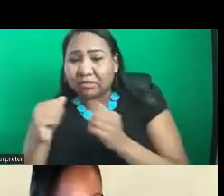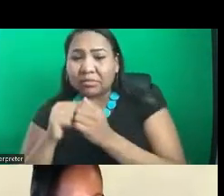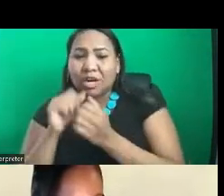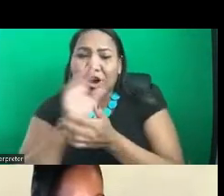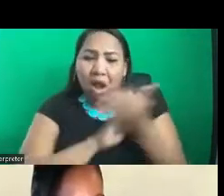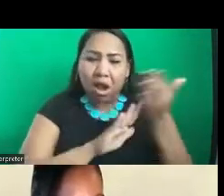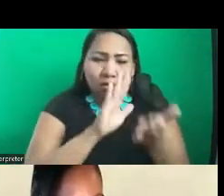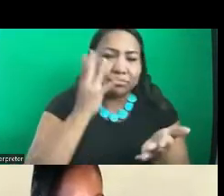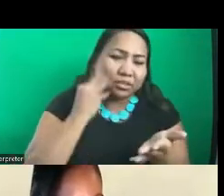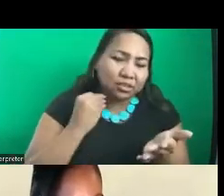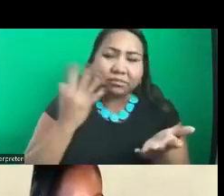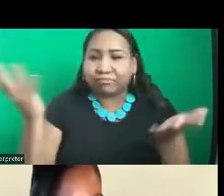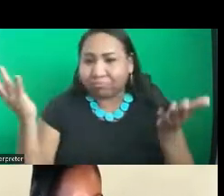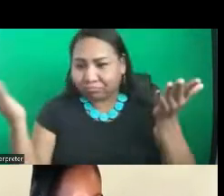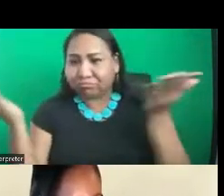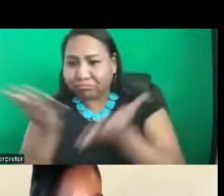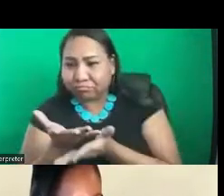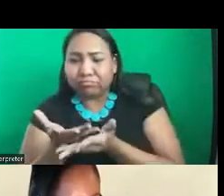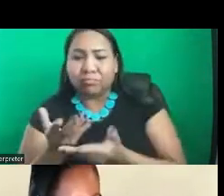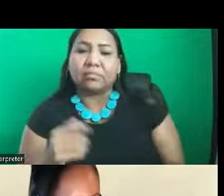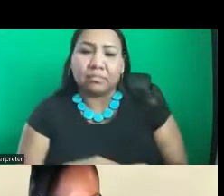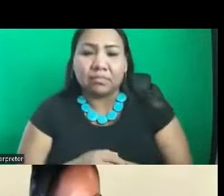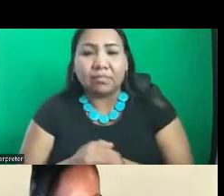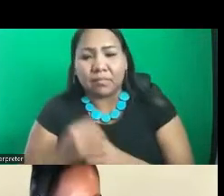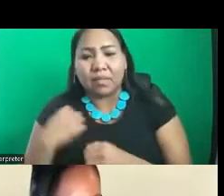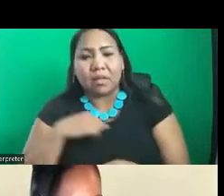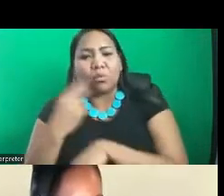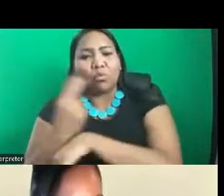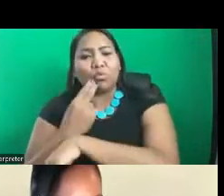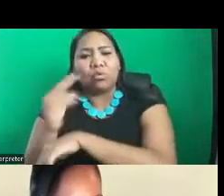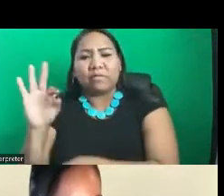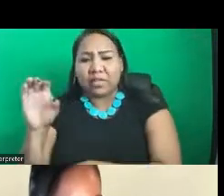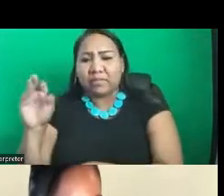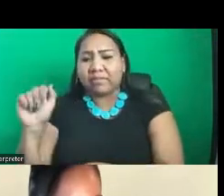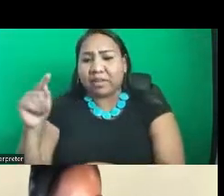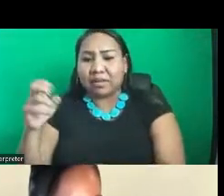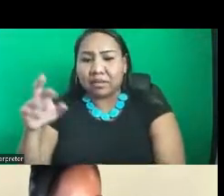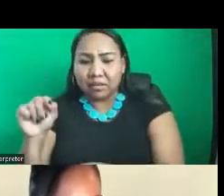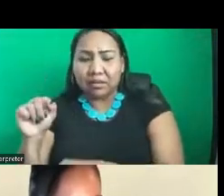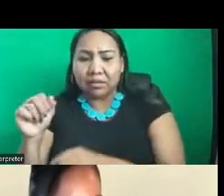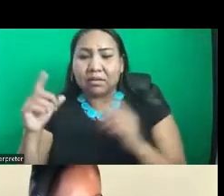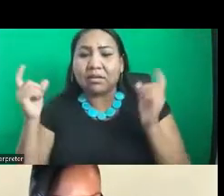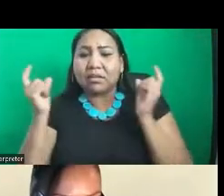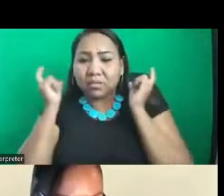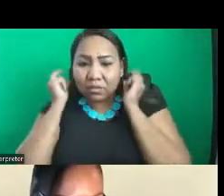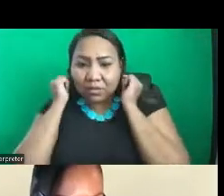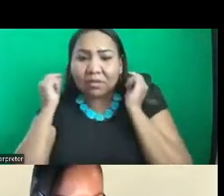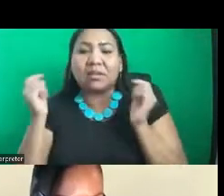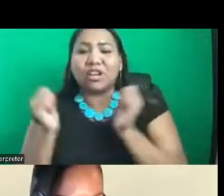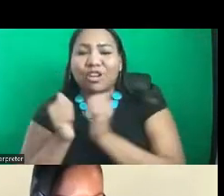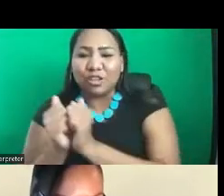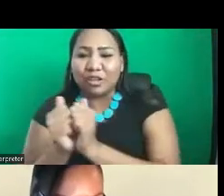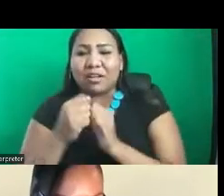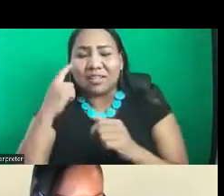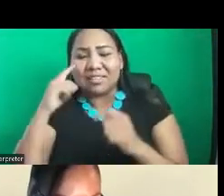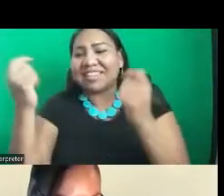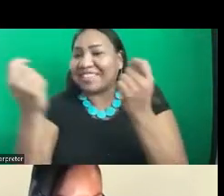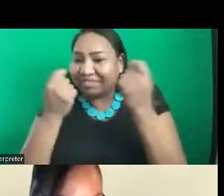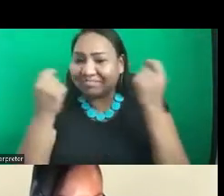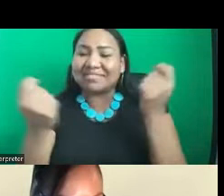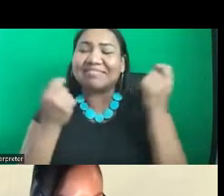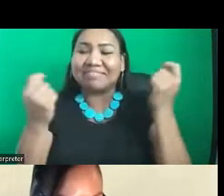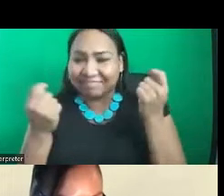instance, we have a feather and a stethoscope together in a ceremony, for example. This ceremony is when they